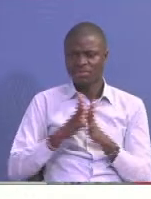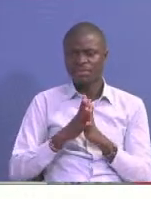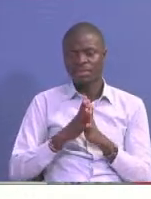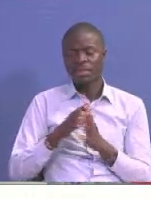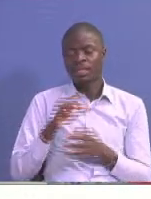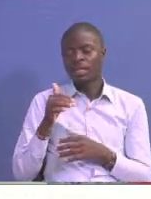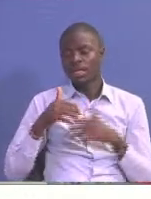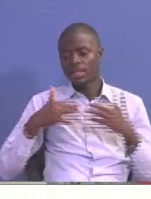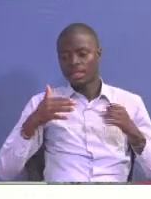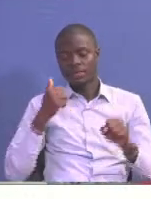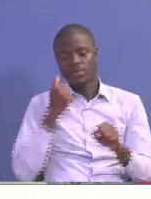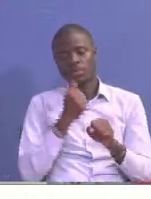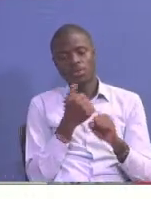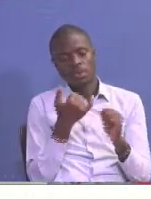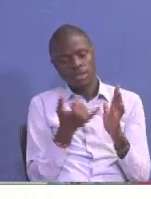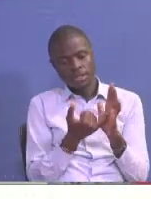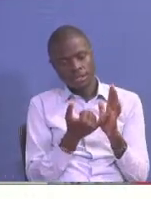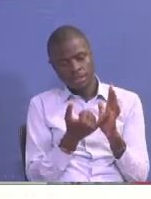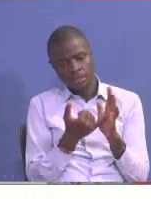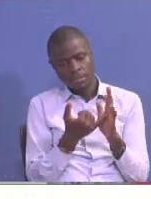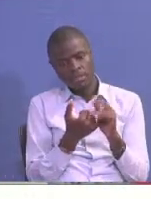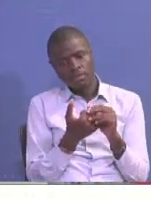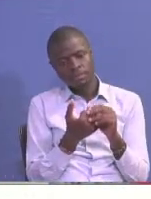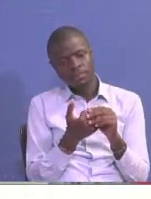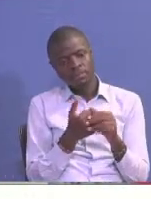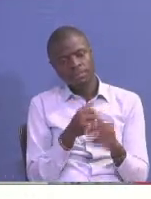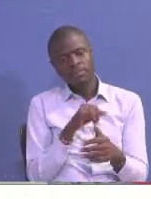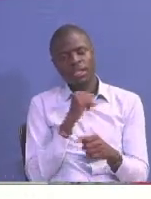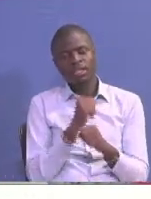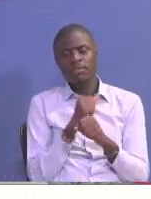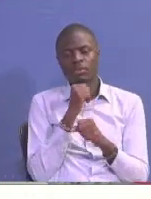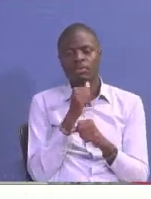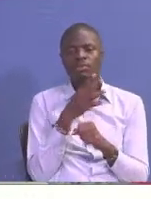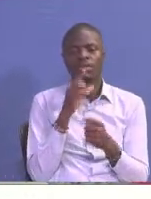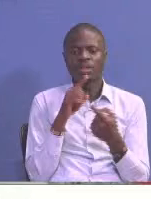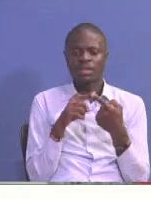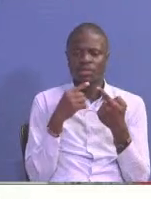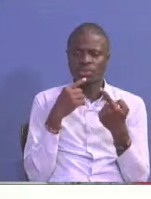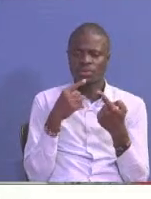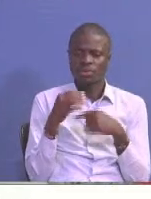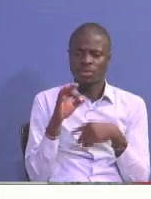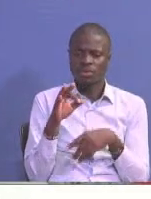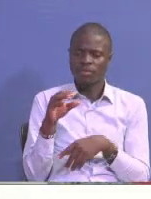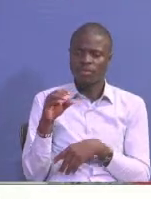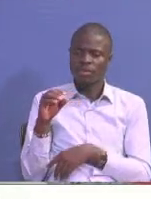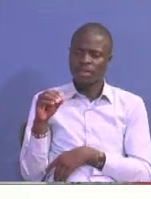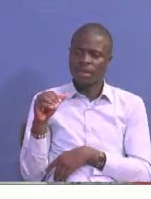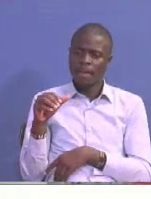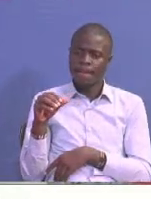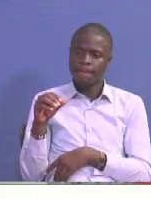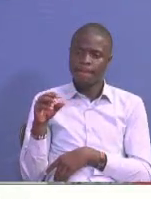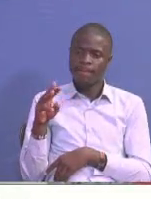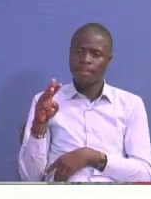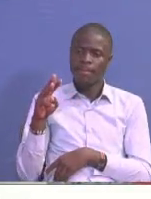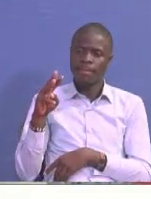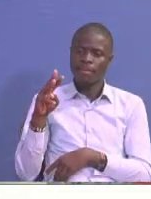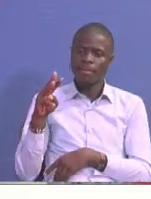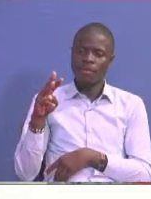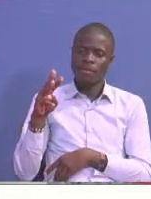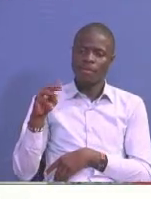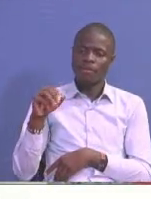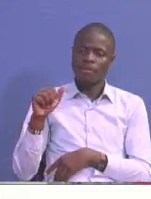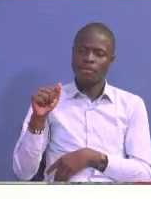Other people do it. I don't want to talk about the textiles, where